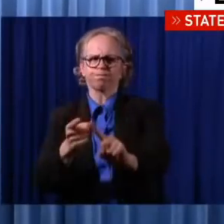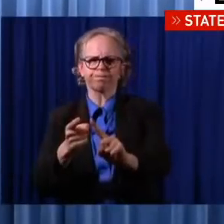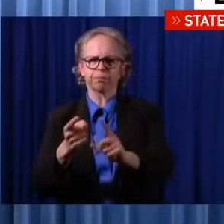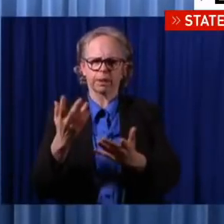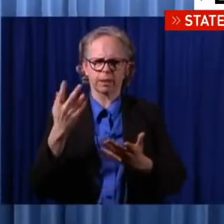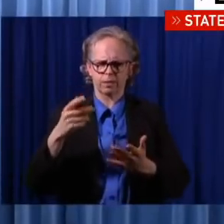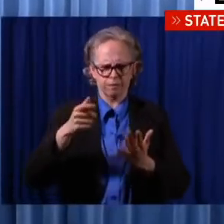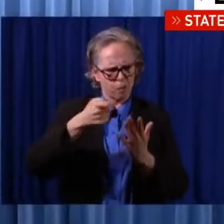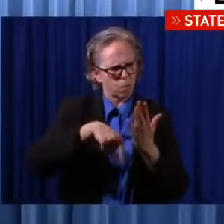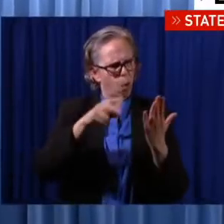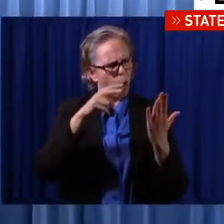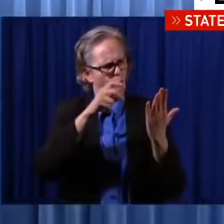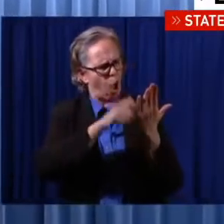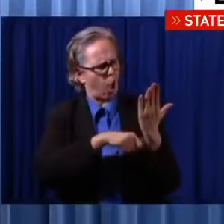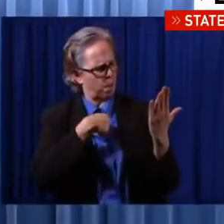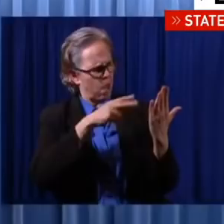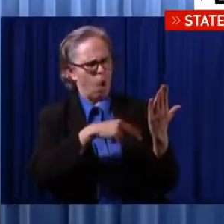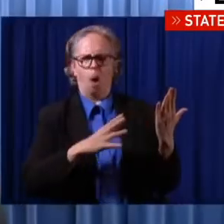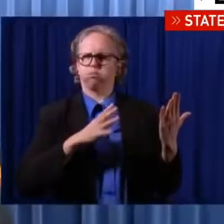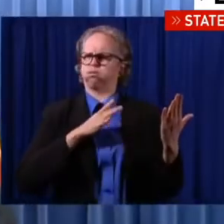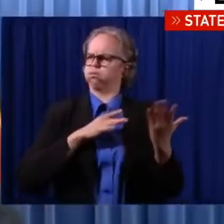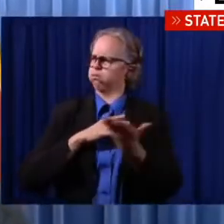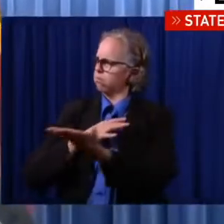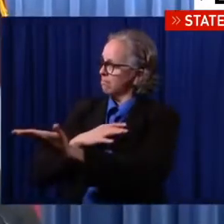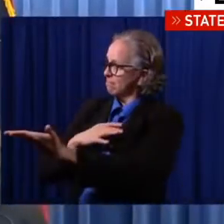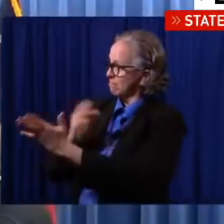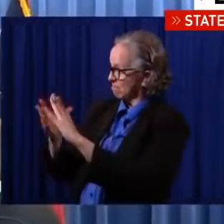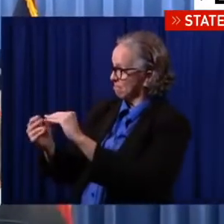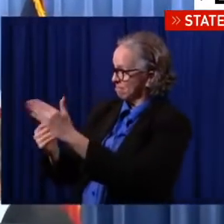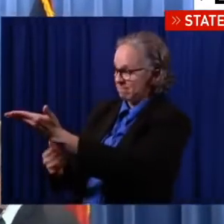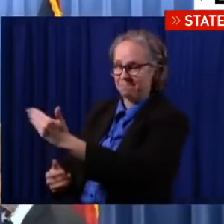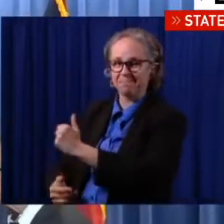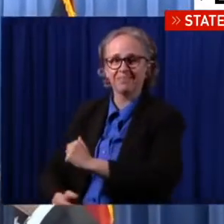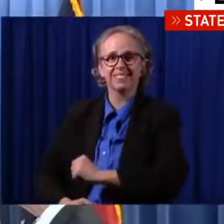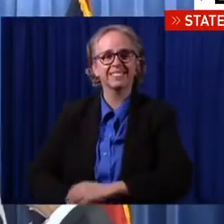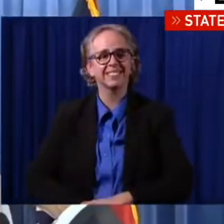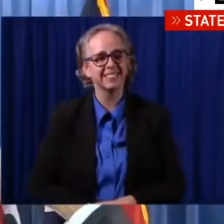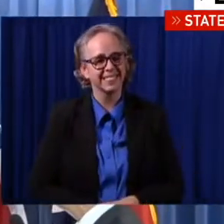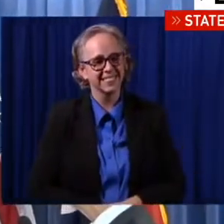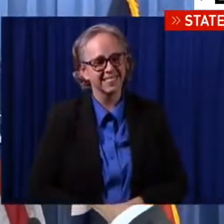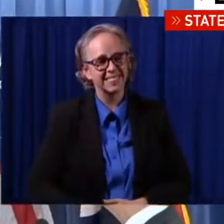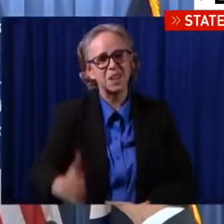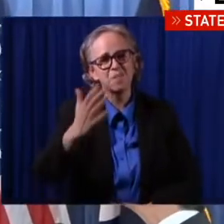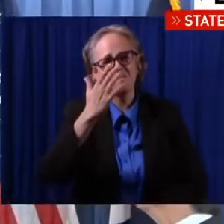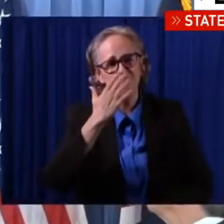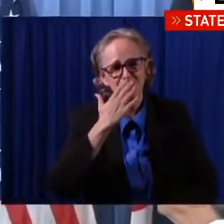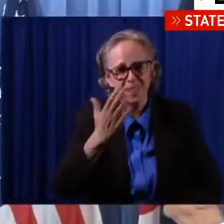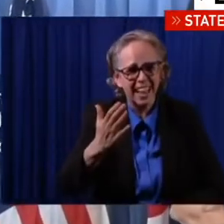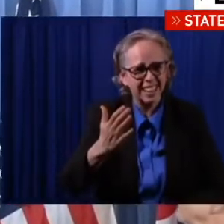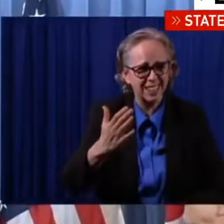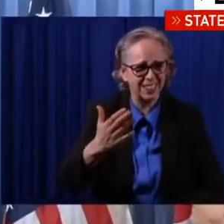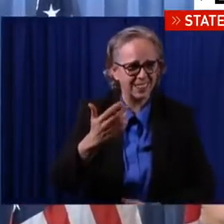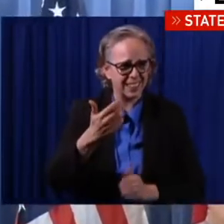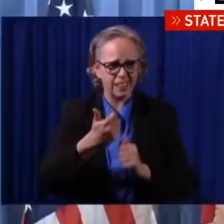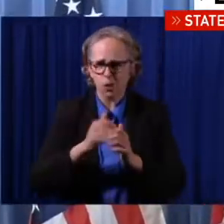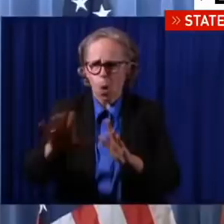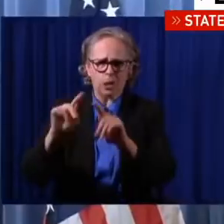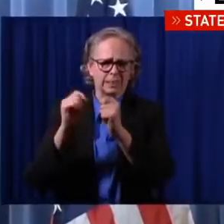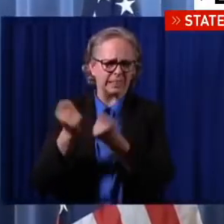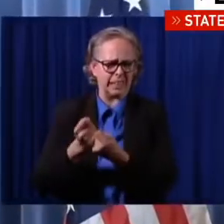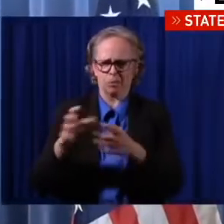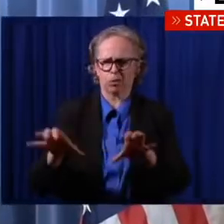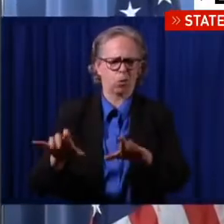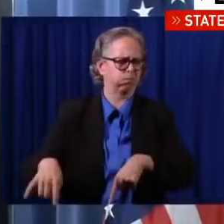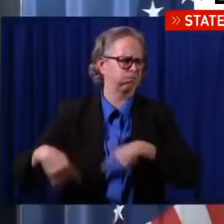piece is. Well, thank you very, very much for everything that you and your team are doing. And thank you very much for